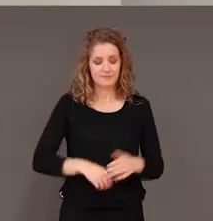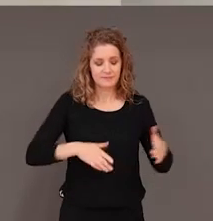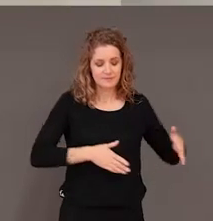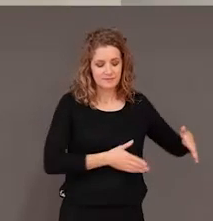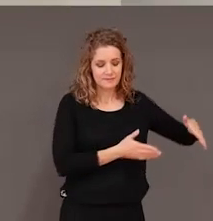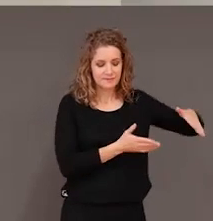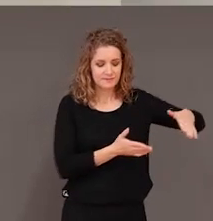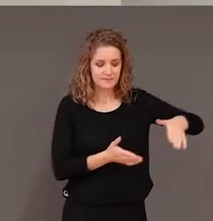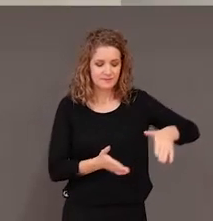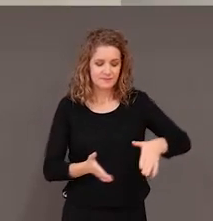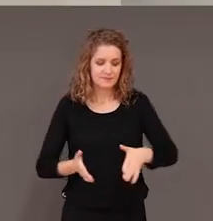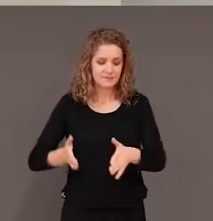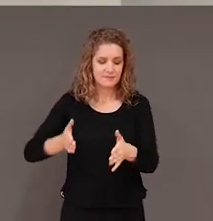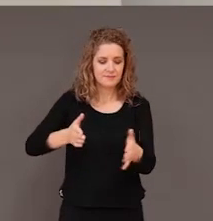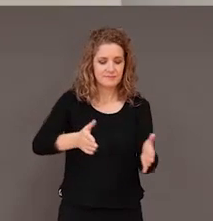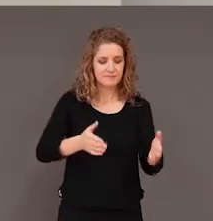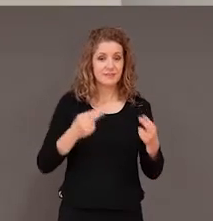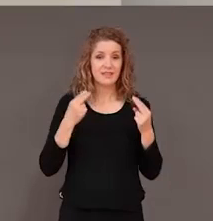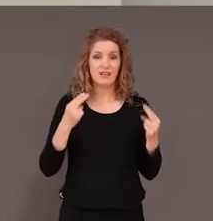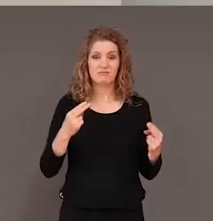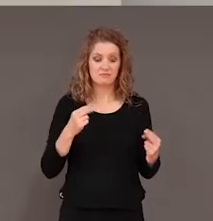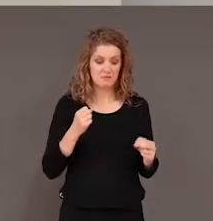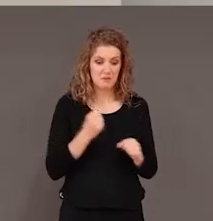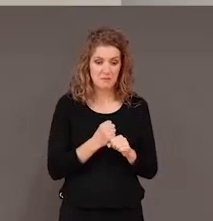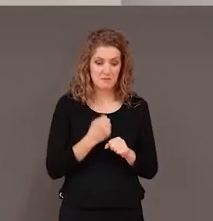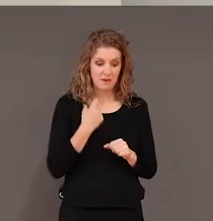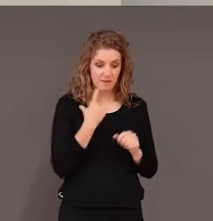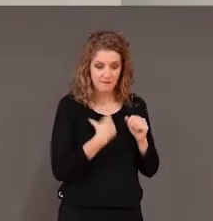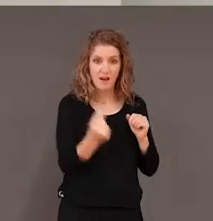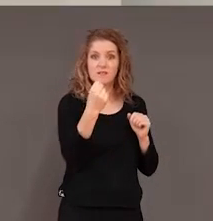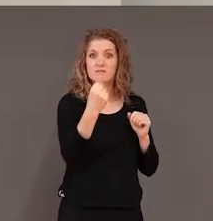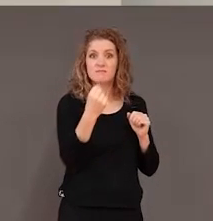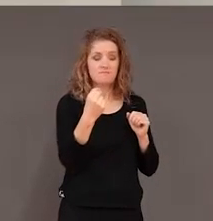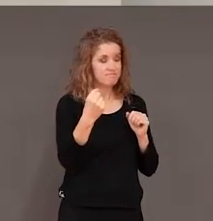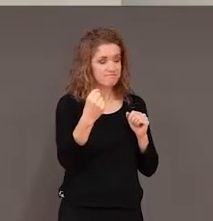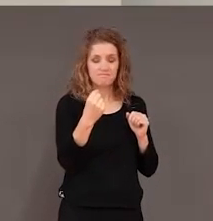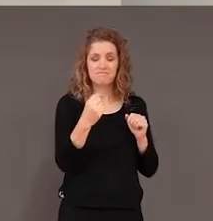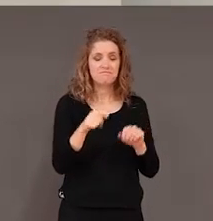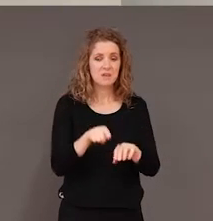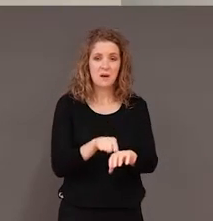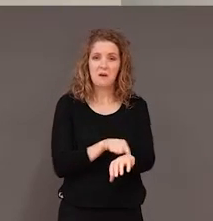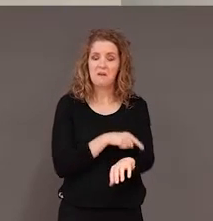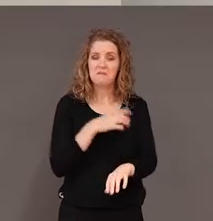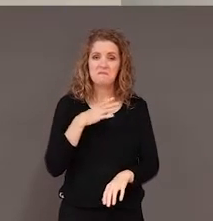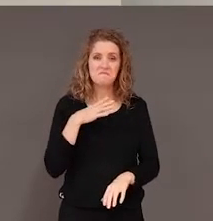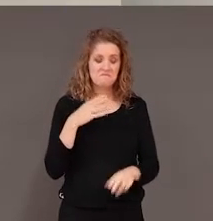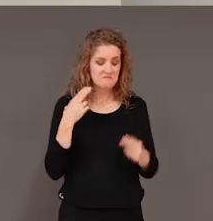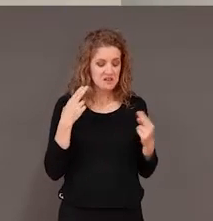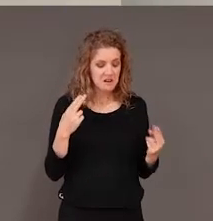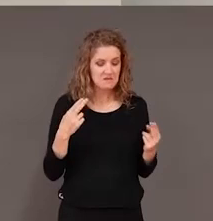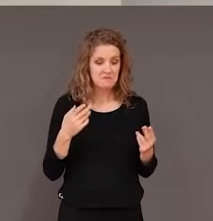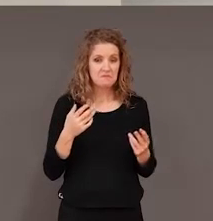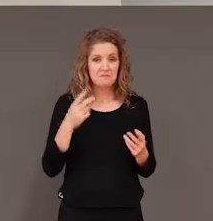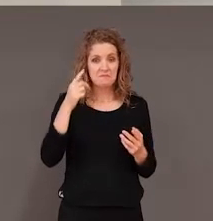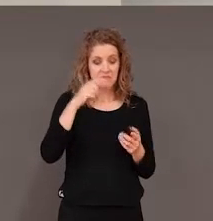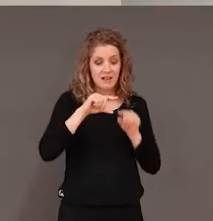Allow the stream to flow at its own pace. Don't try to speed it up and rush your thoughts along. You're not trying to rush the